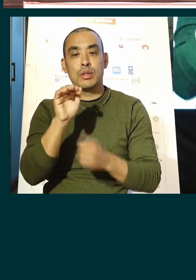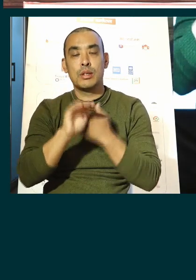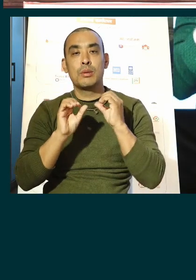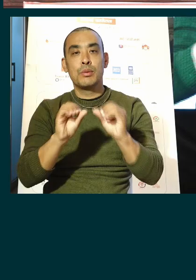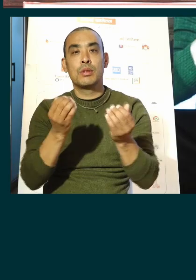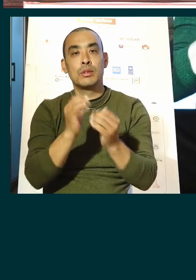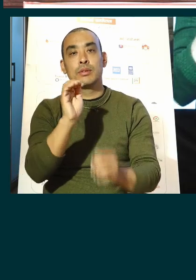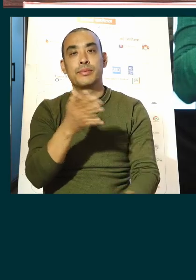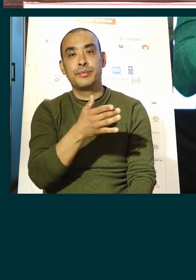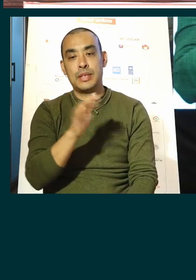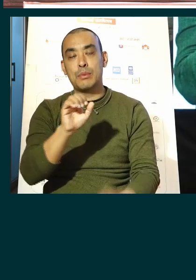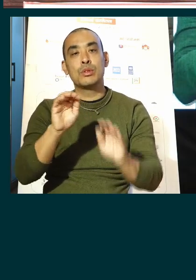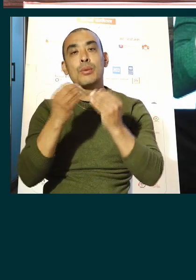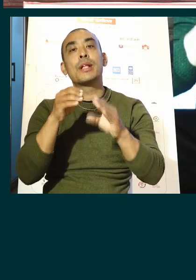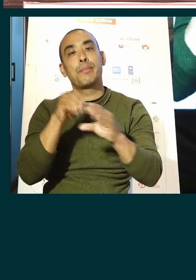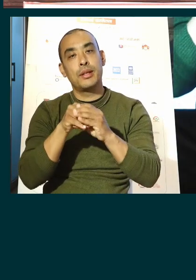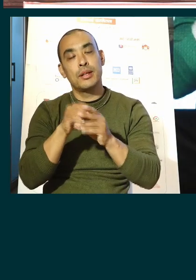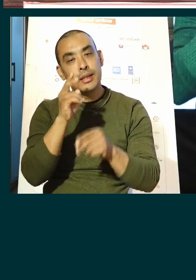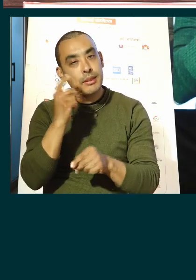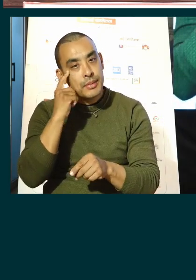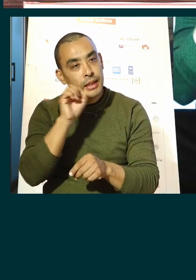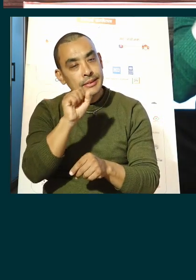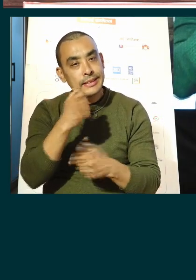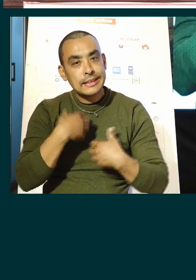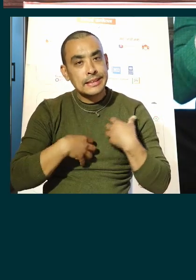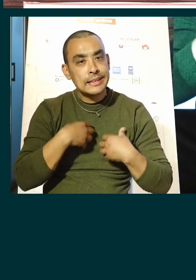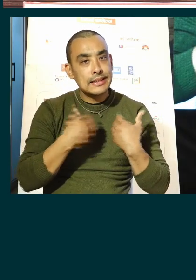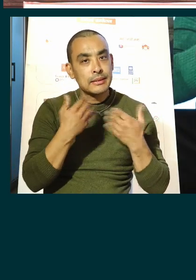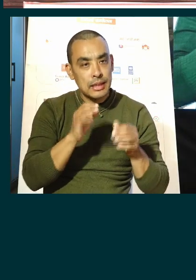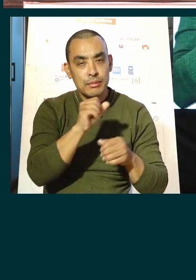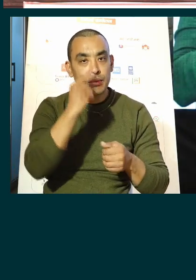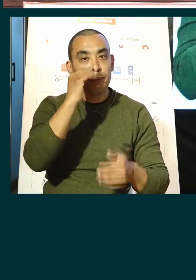the Bengali community, and especially that here his